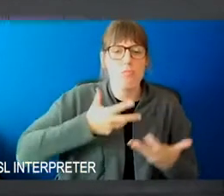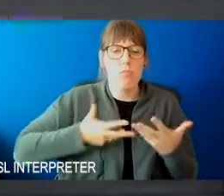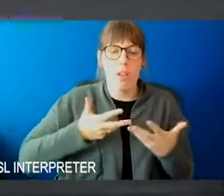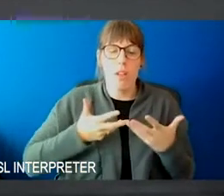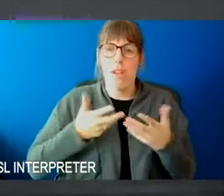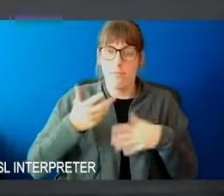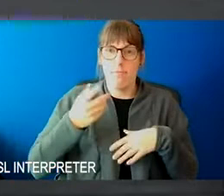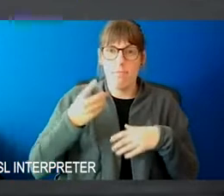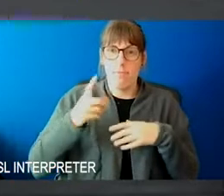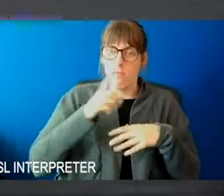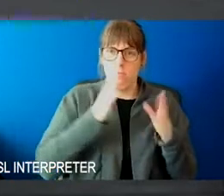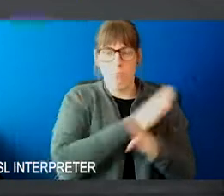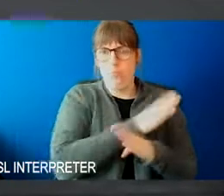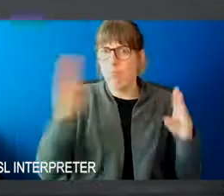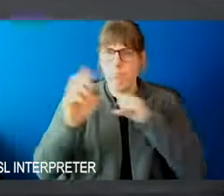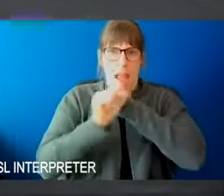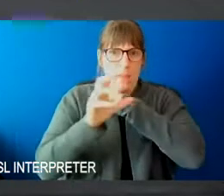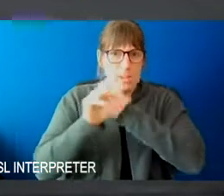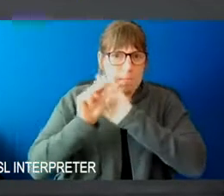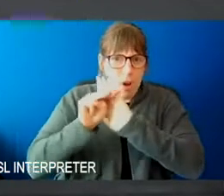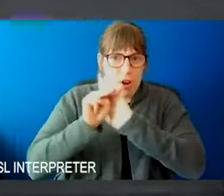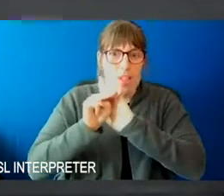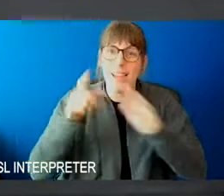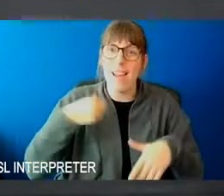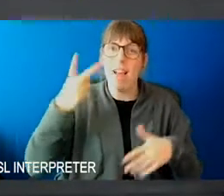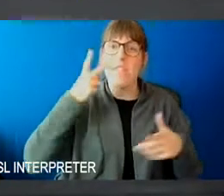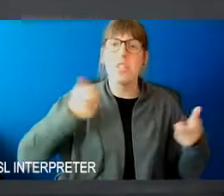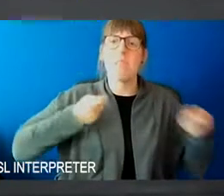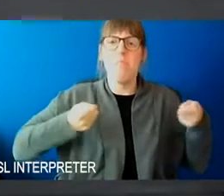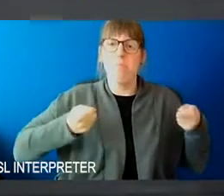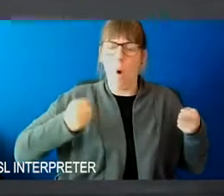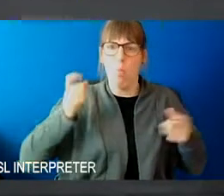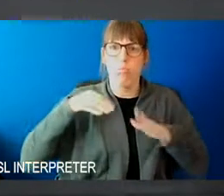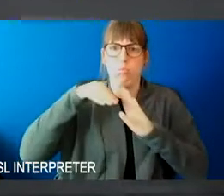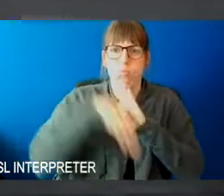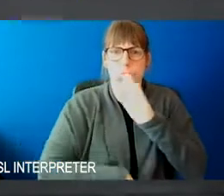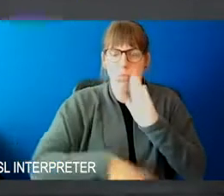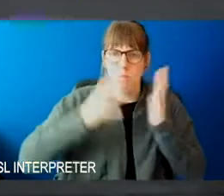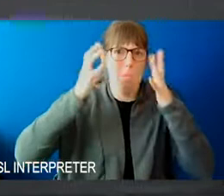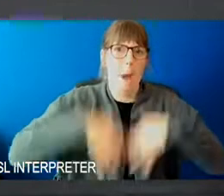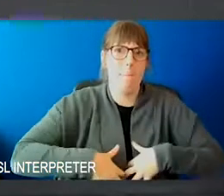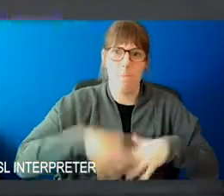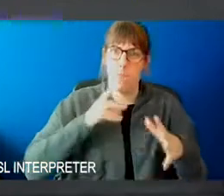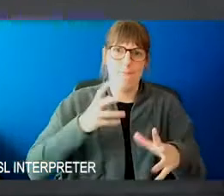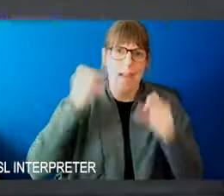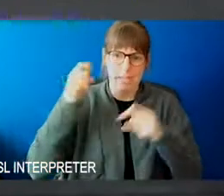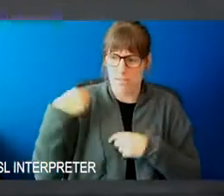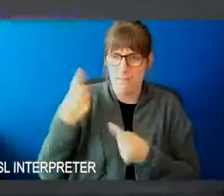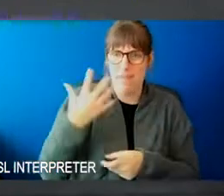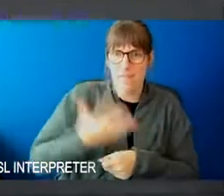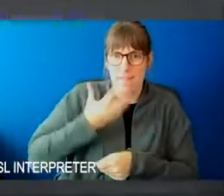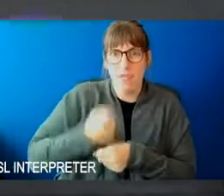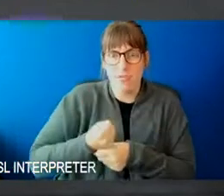change movements through a very strong advertising model. And I've seen these giants crumble very